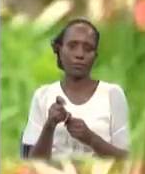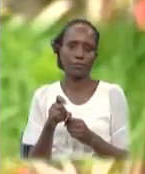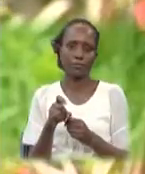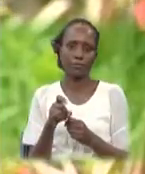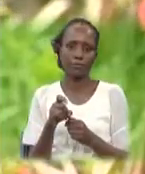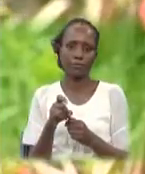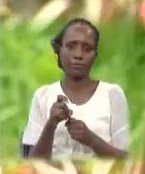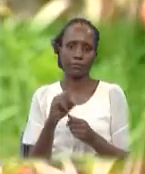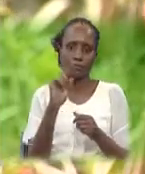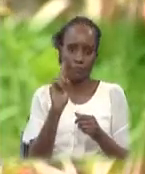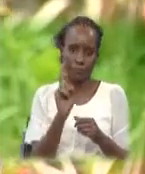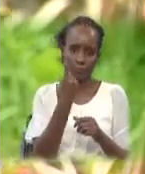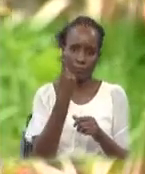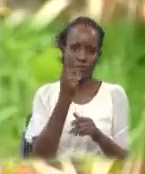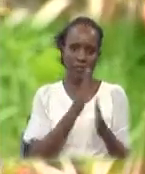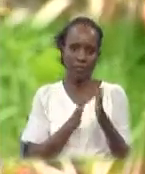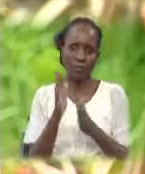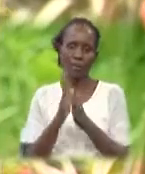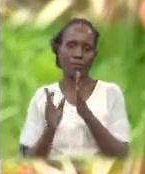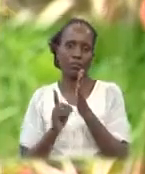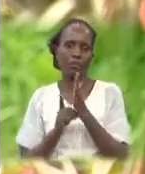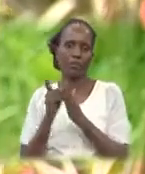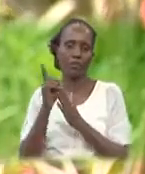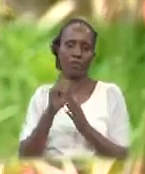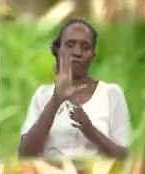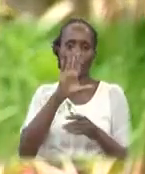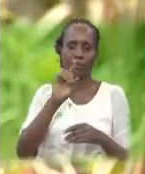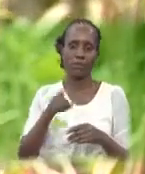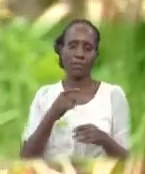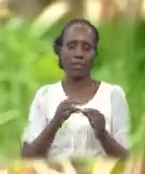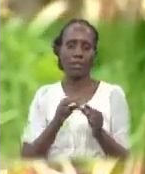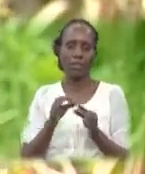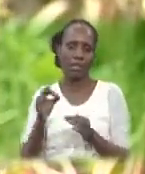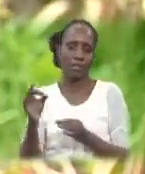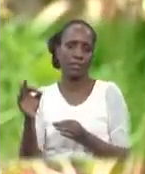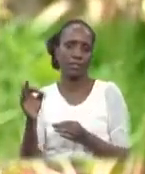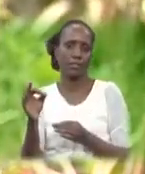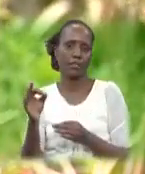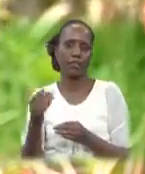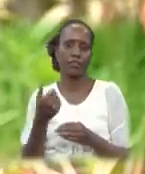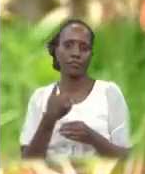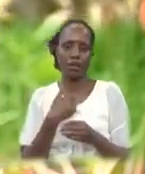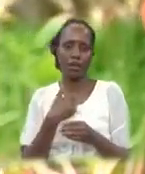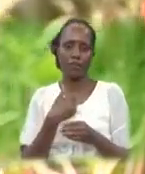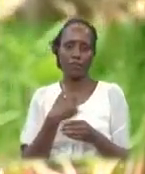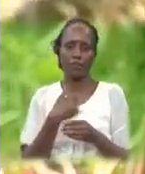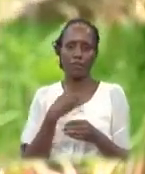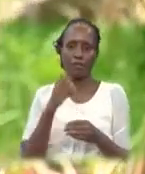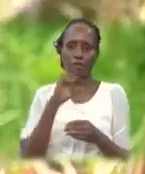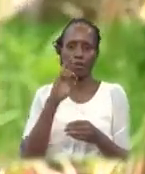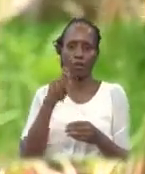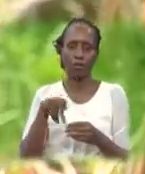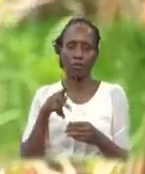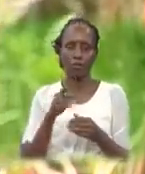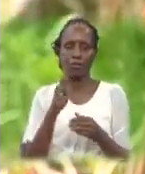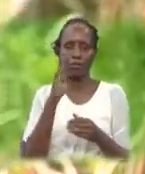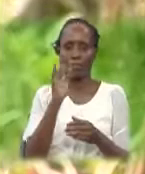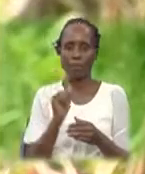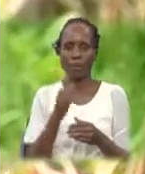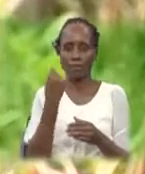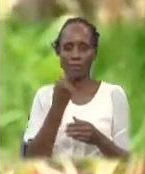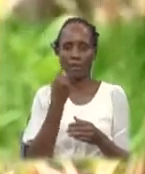The immediate intervention and plan is to develop 5,000 acres to have a crop